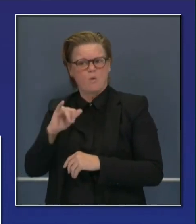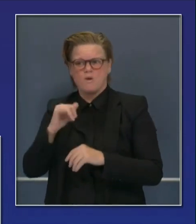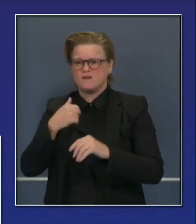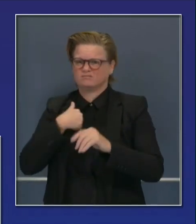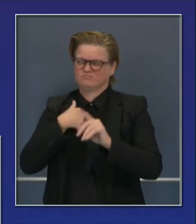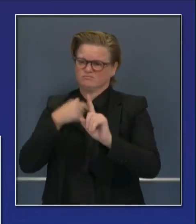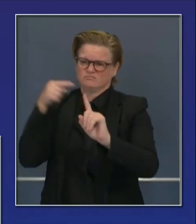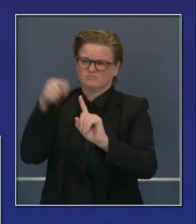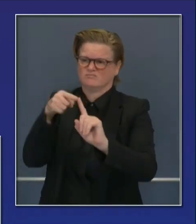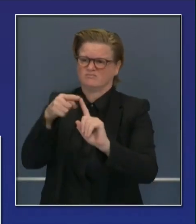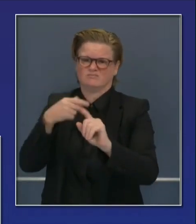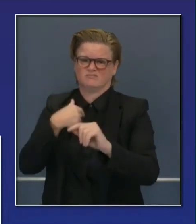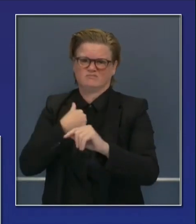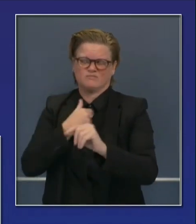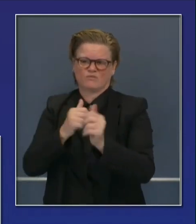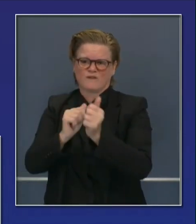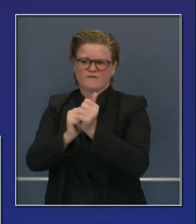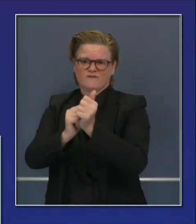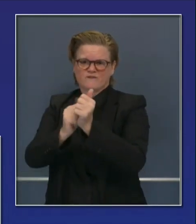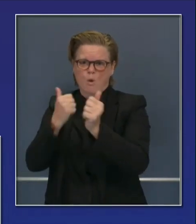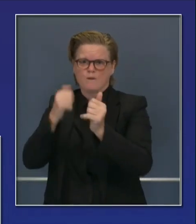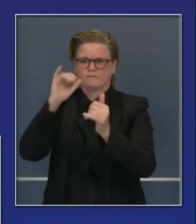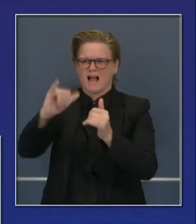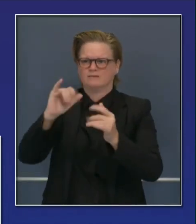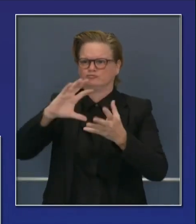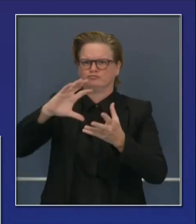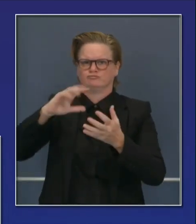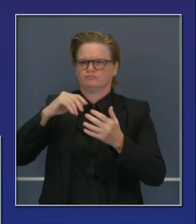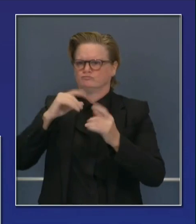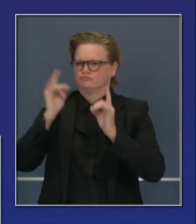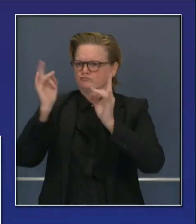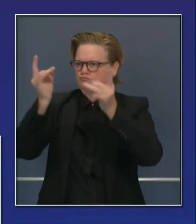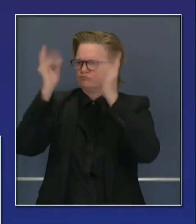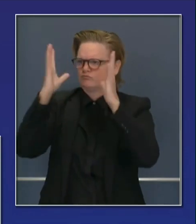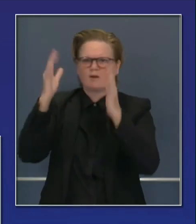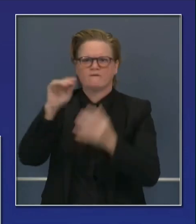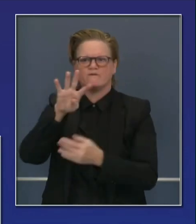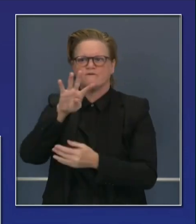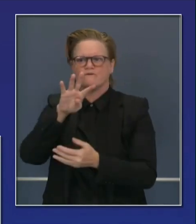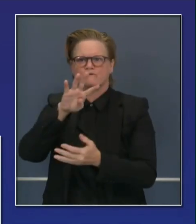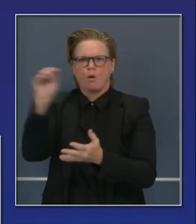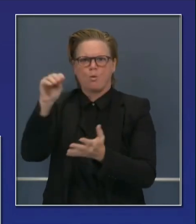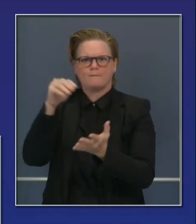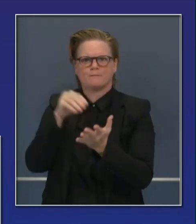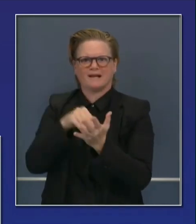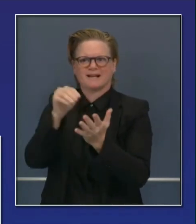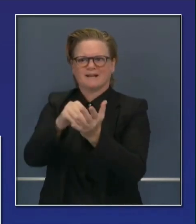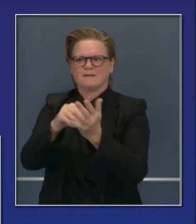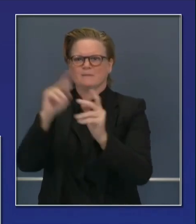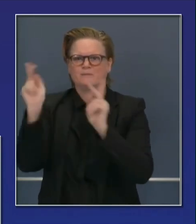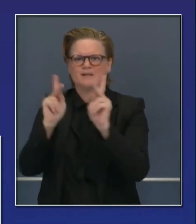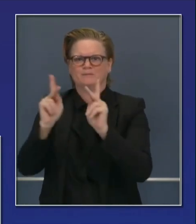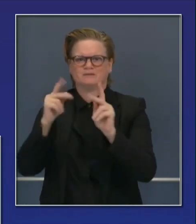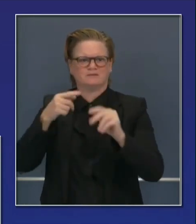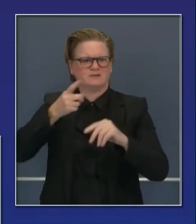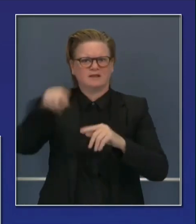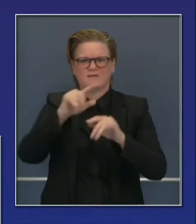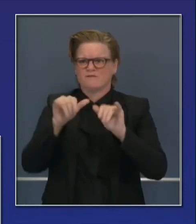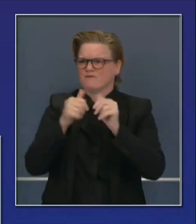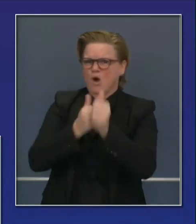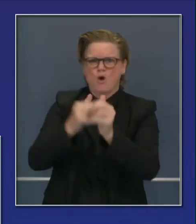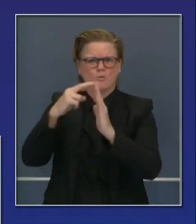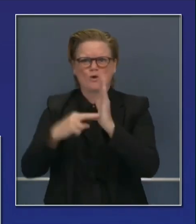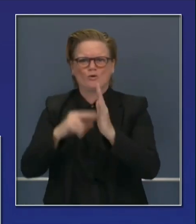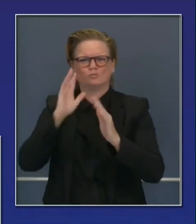avoid because of your astounding work. 40 million of you met that moment, and we bent the curve in the beginning. Let's take